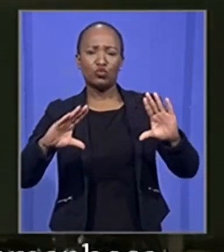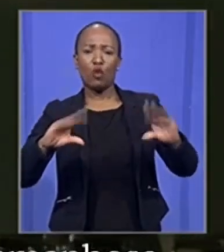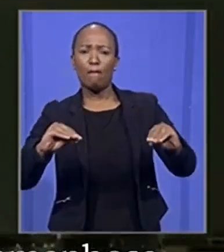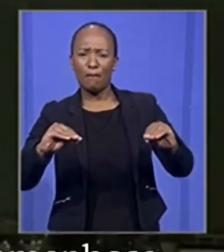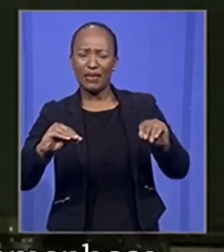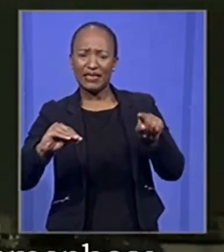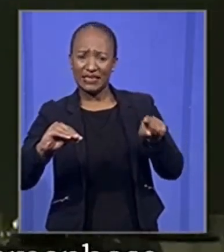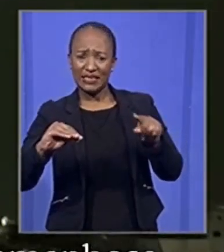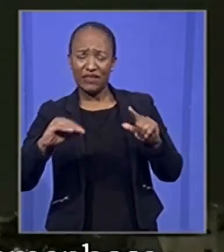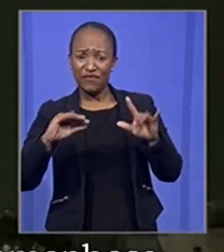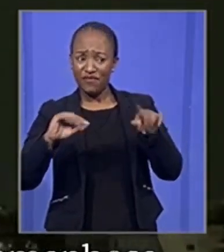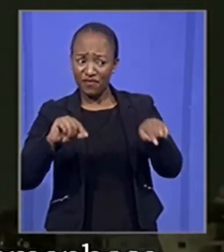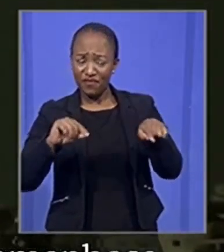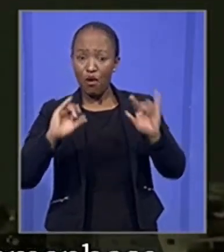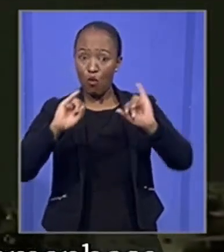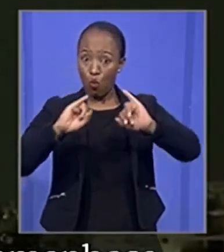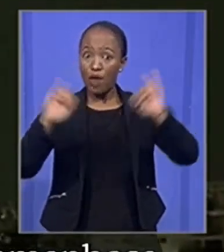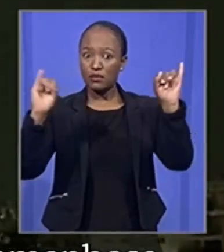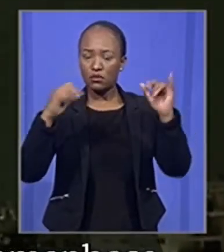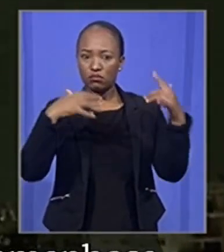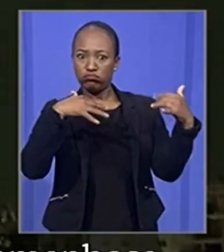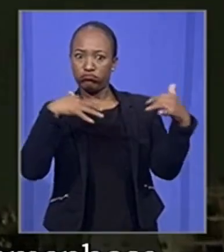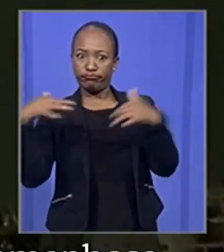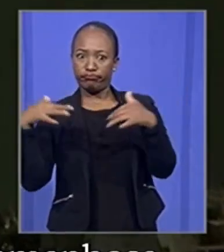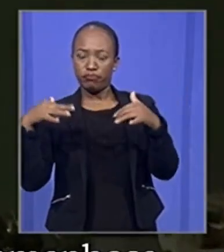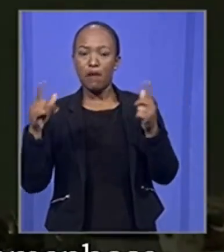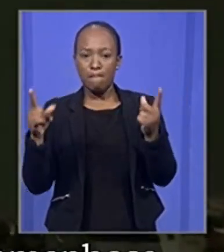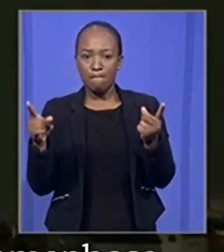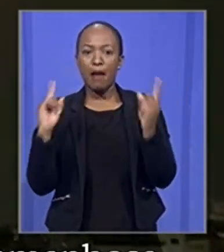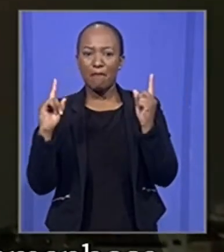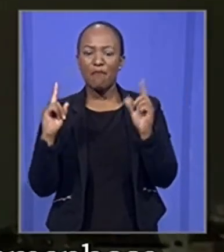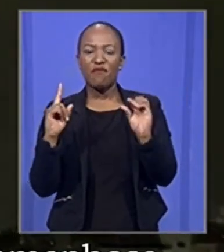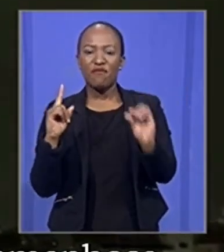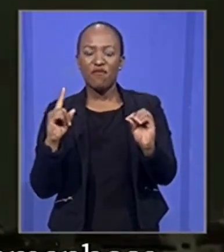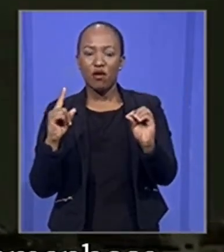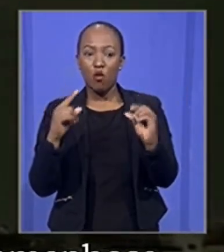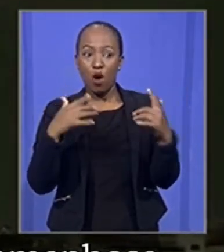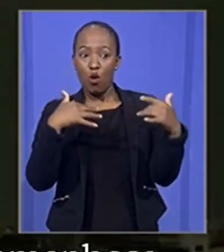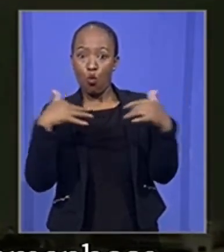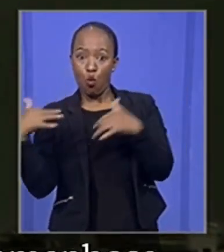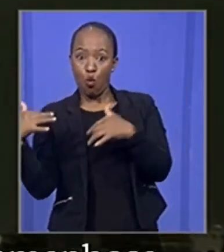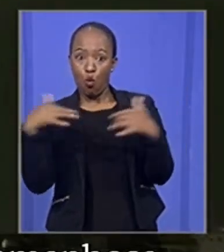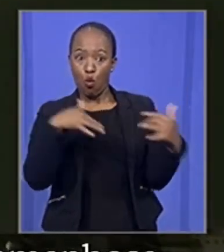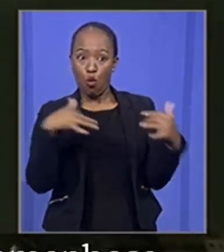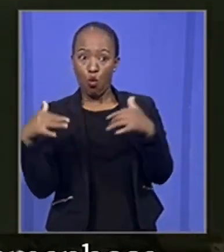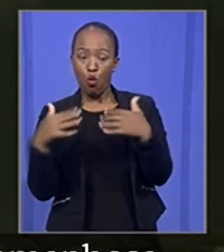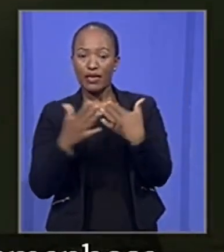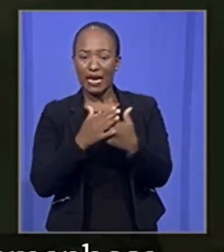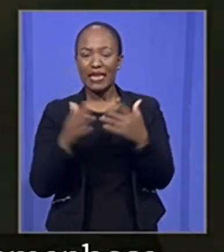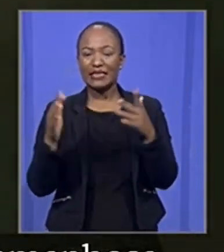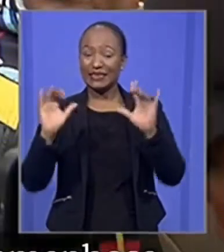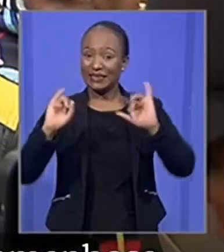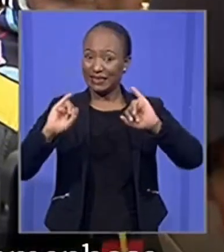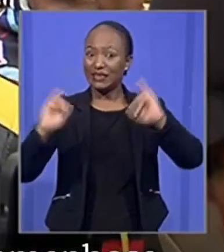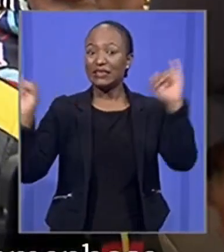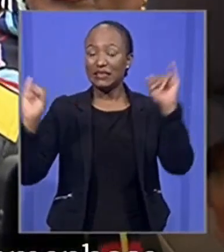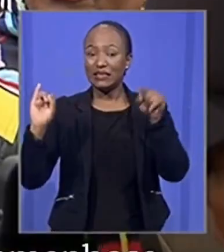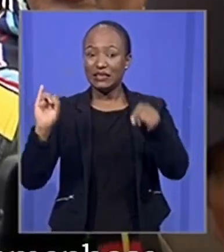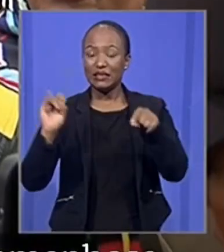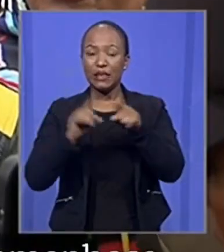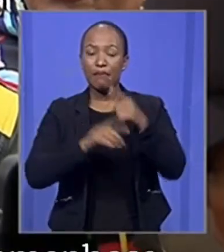this conflict, because it is a very dangerous conflict that could soon escalate way beyond